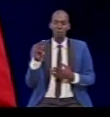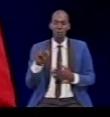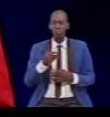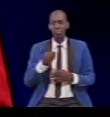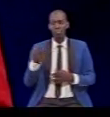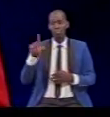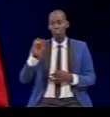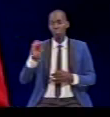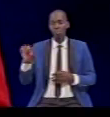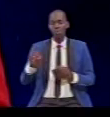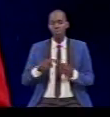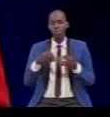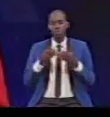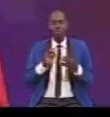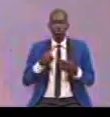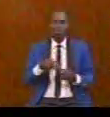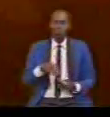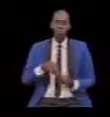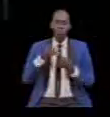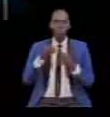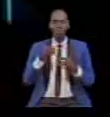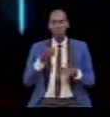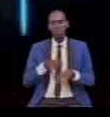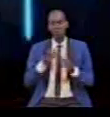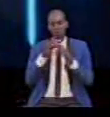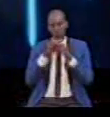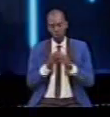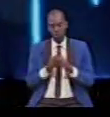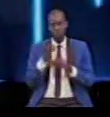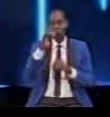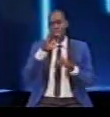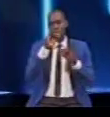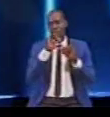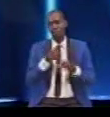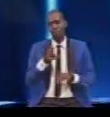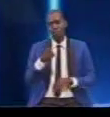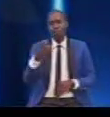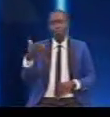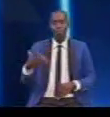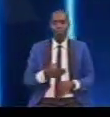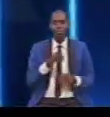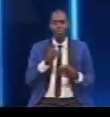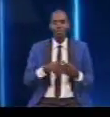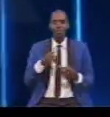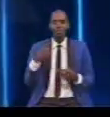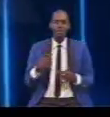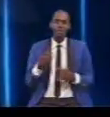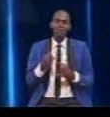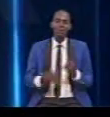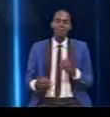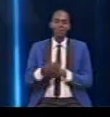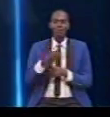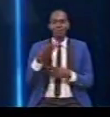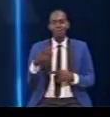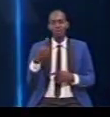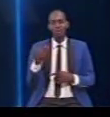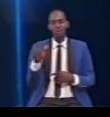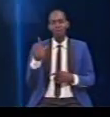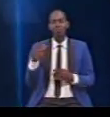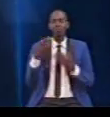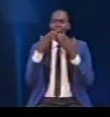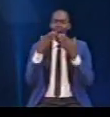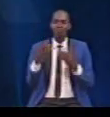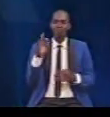section of worship. God bless you. Welcome to day 6 of the Global Crusade. Thank you once again, Dr. Pastor